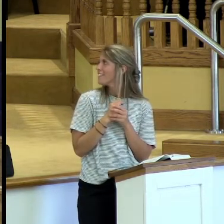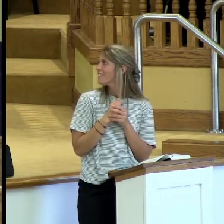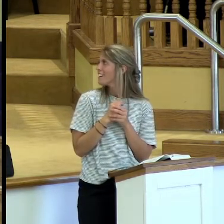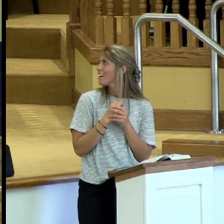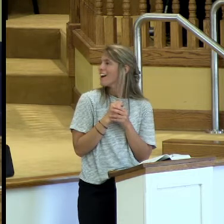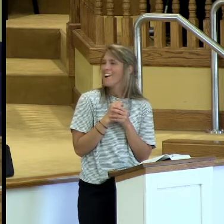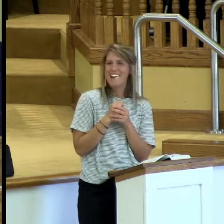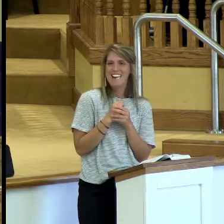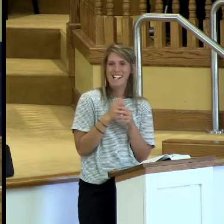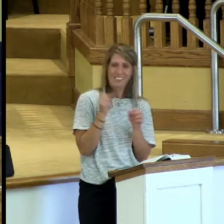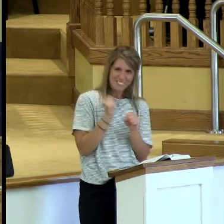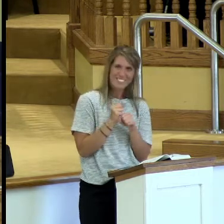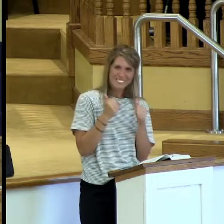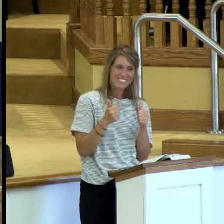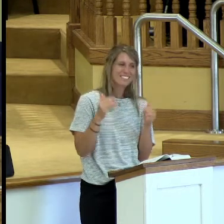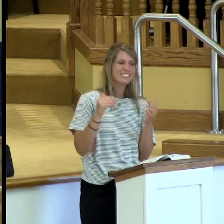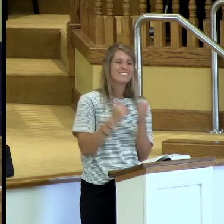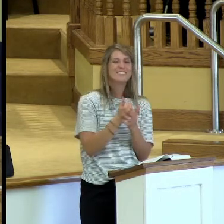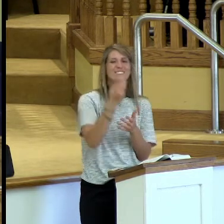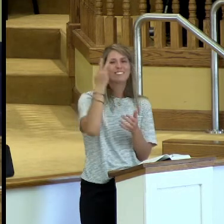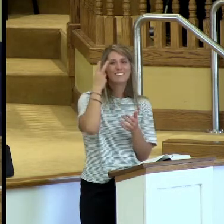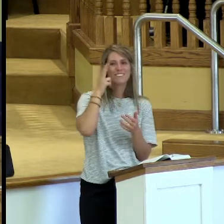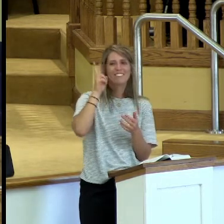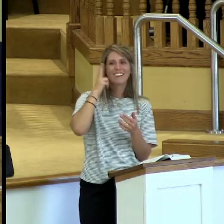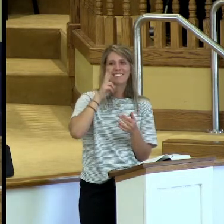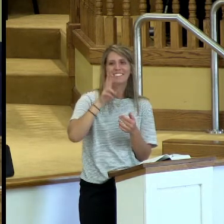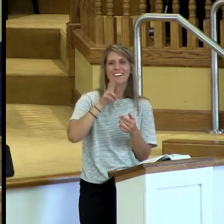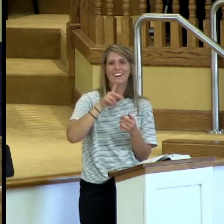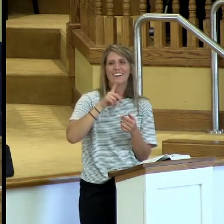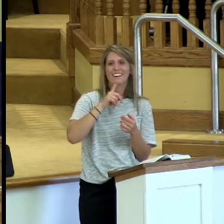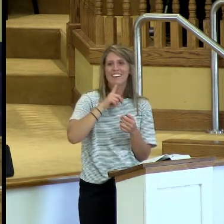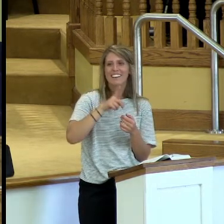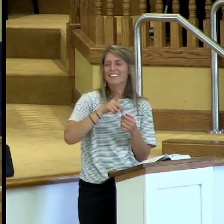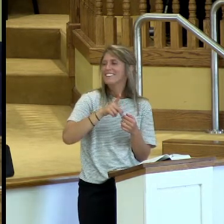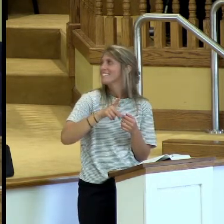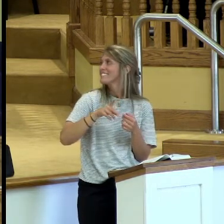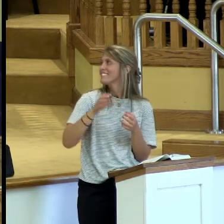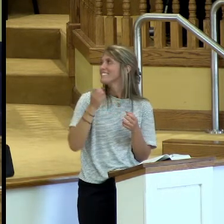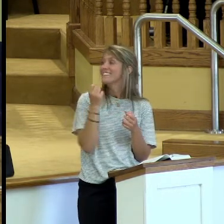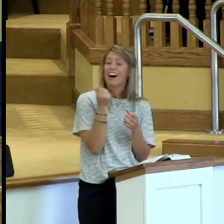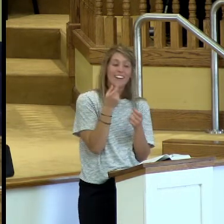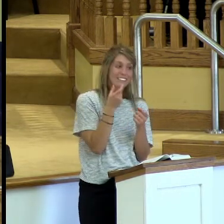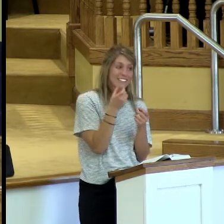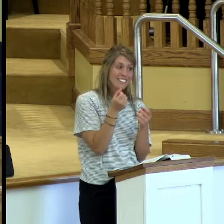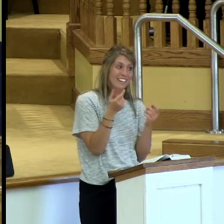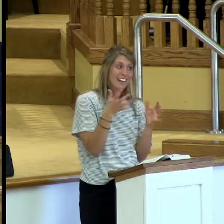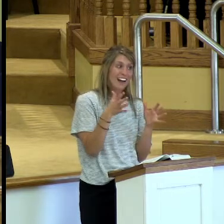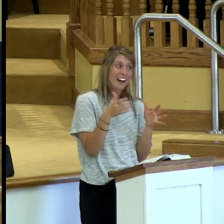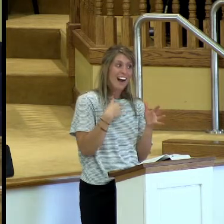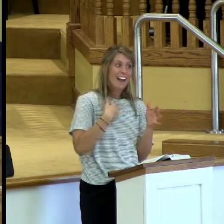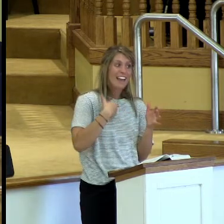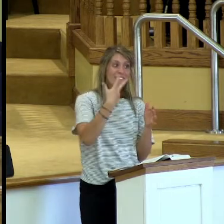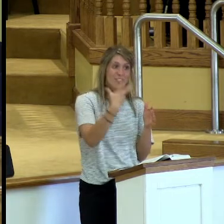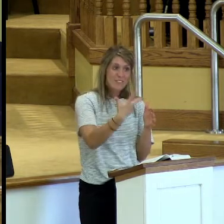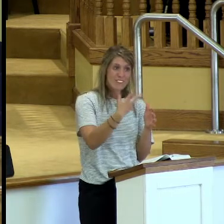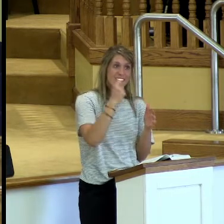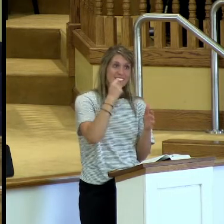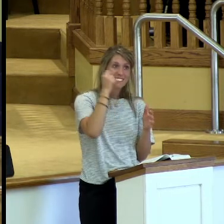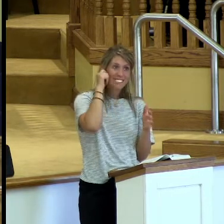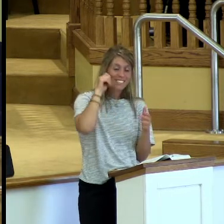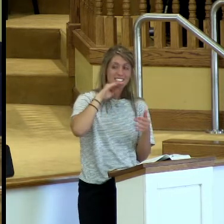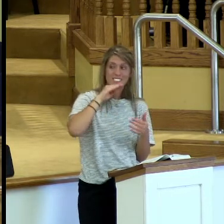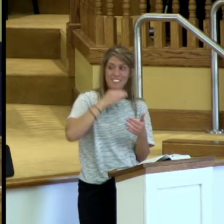Oh, what's up? New Mexico is the fifth. Sorry. Look, understand something, guys. I got three teenage